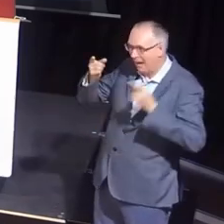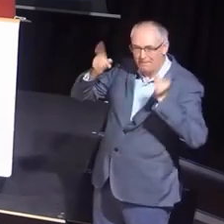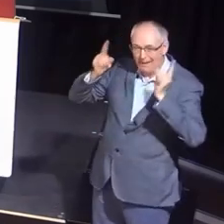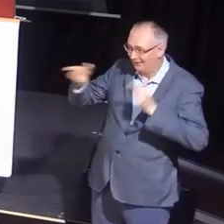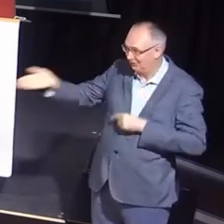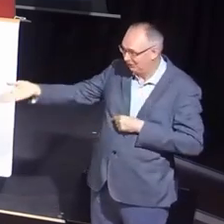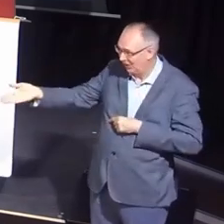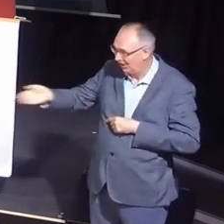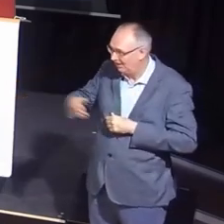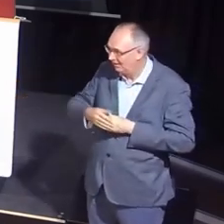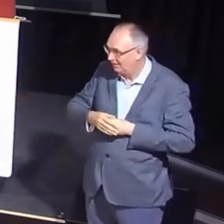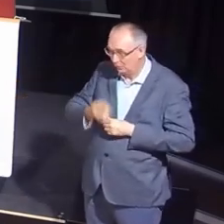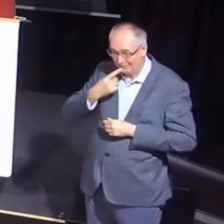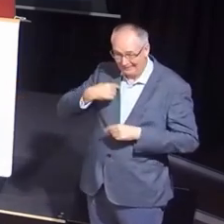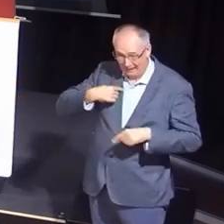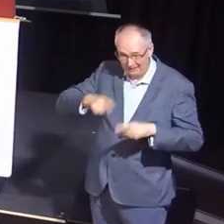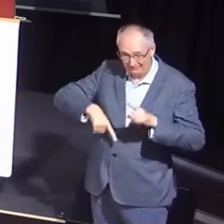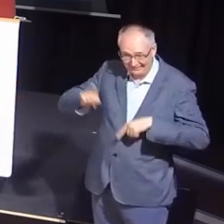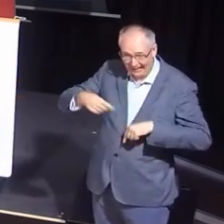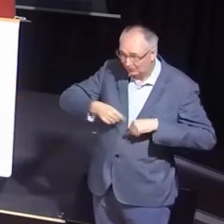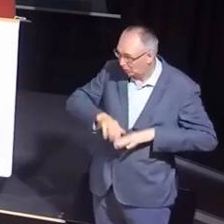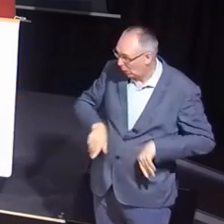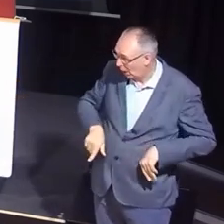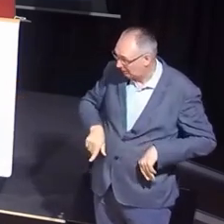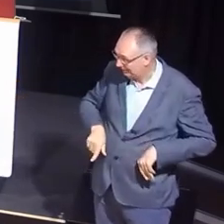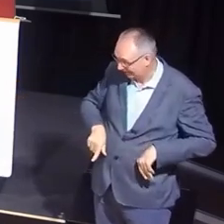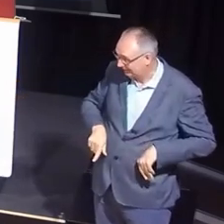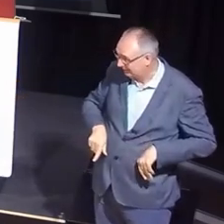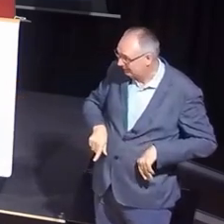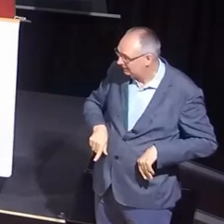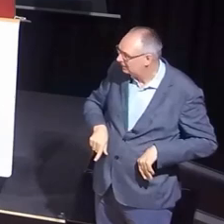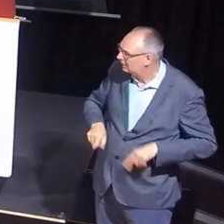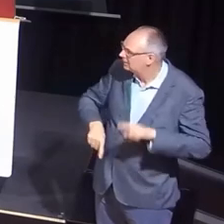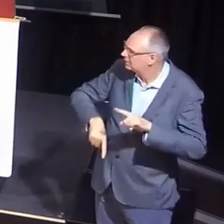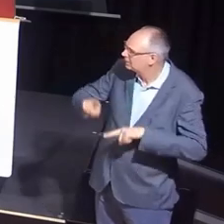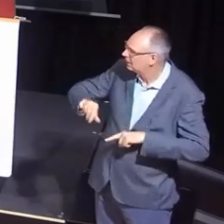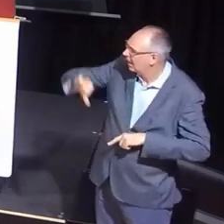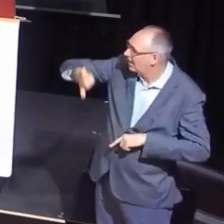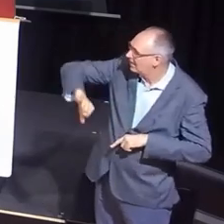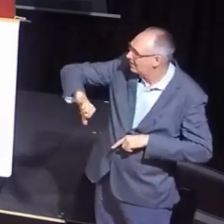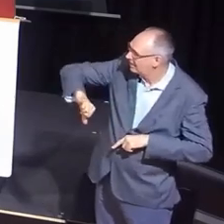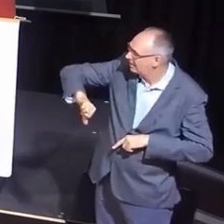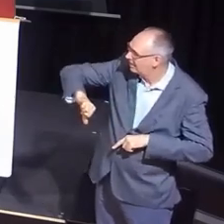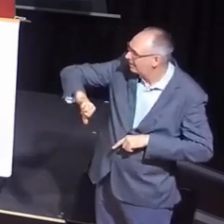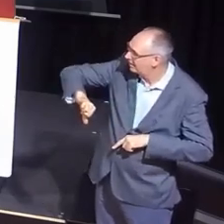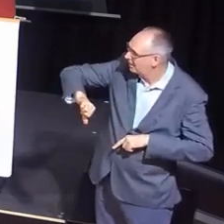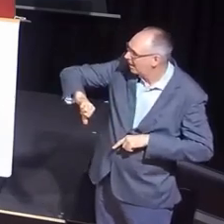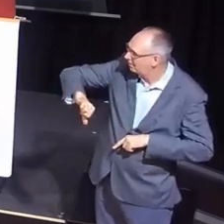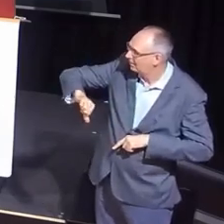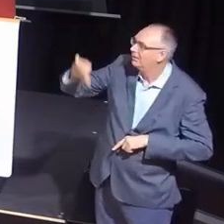going to tell me if I'm fired or not. Now, that mean fired or thumb down mean fired?